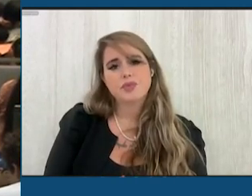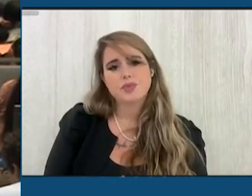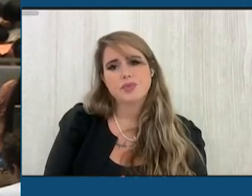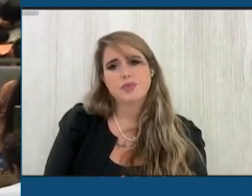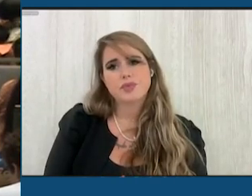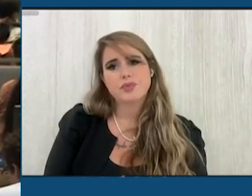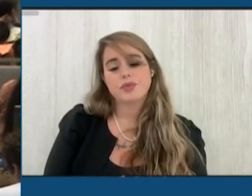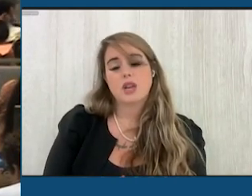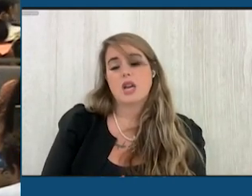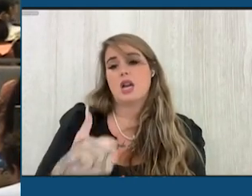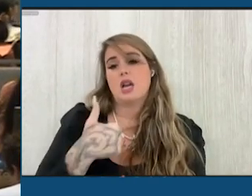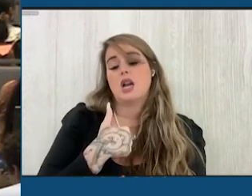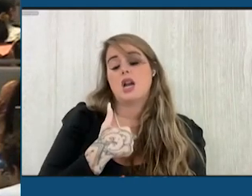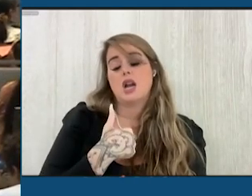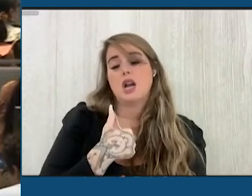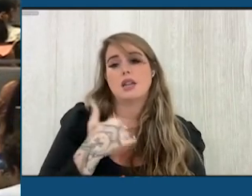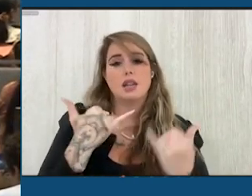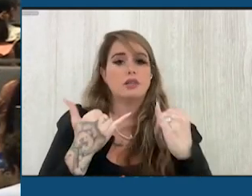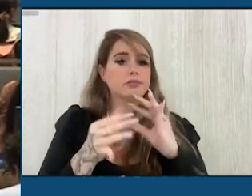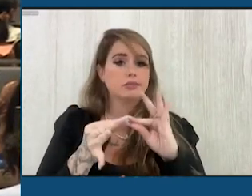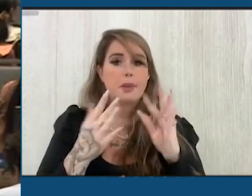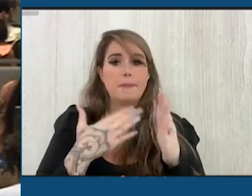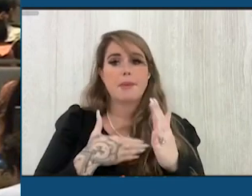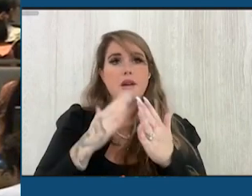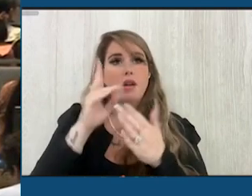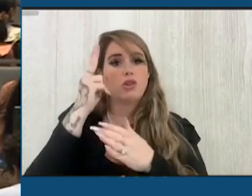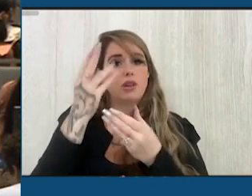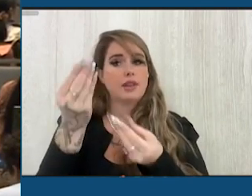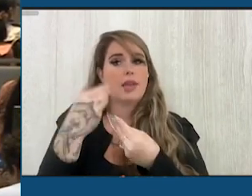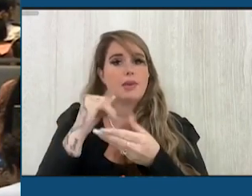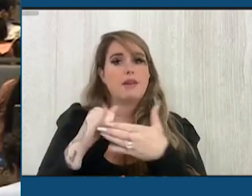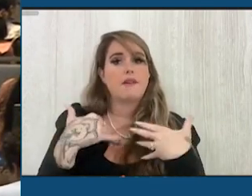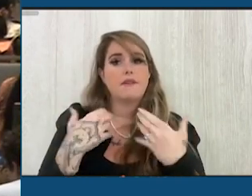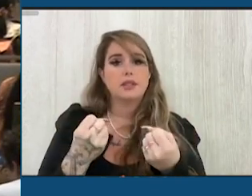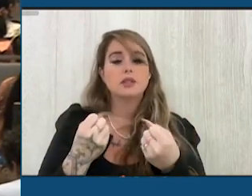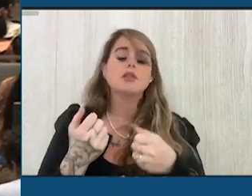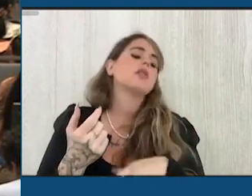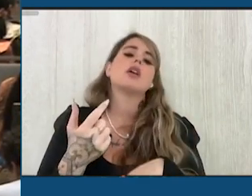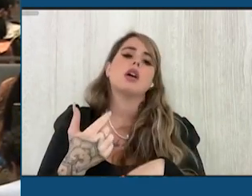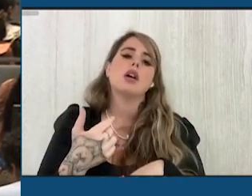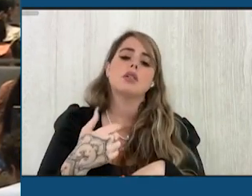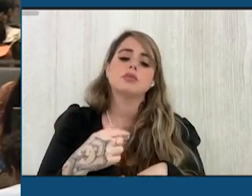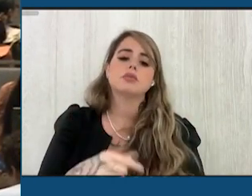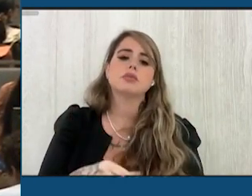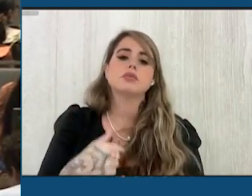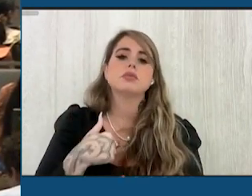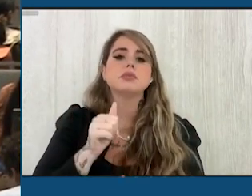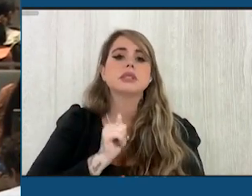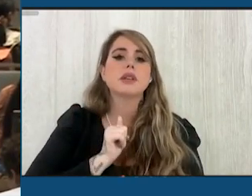so I assert that my uncle gave me that permission to feel. Now, I've been on a journey